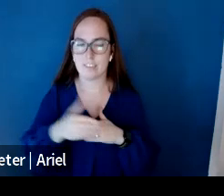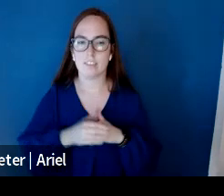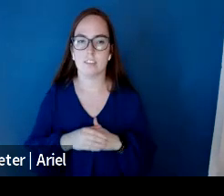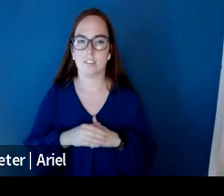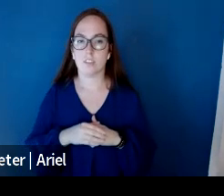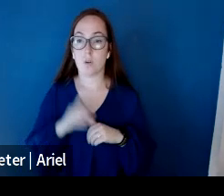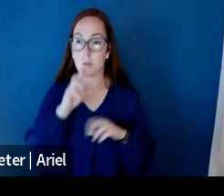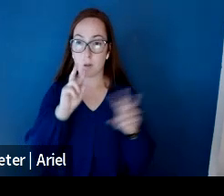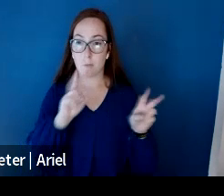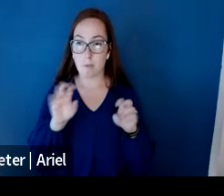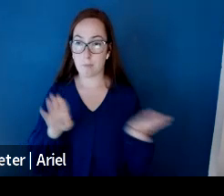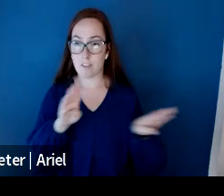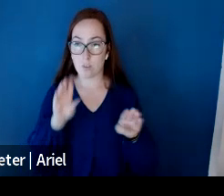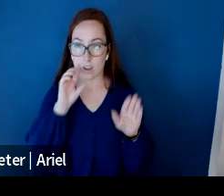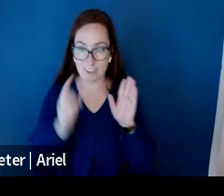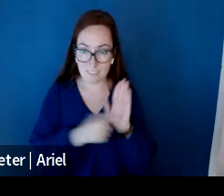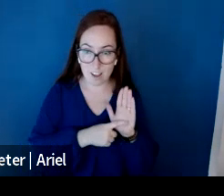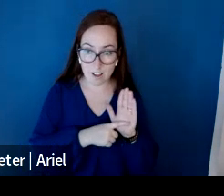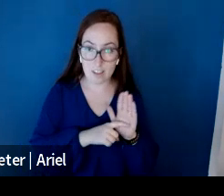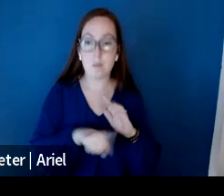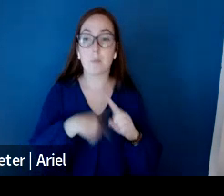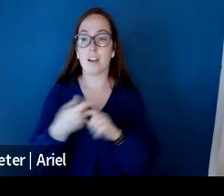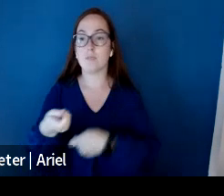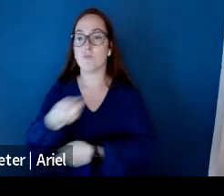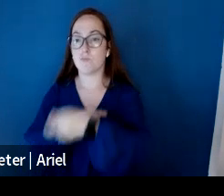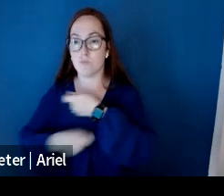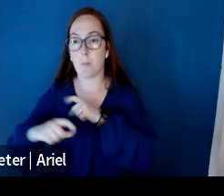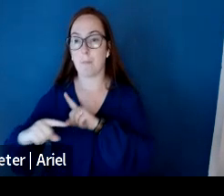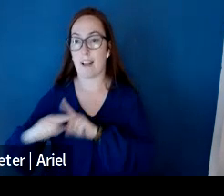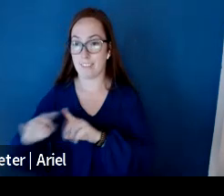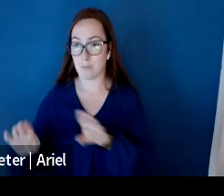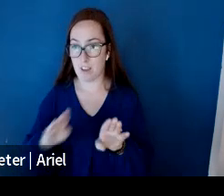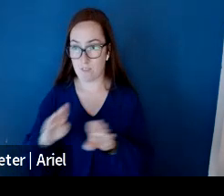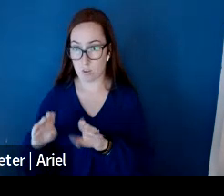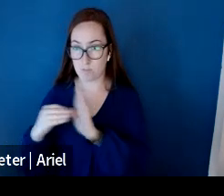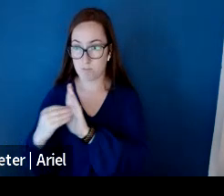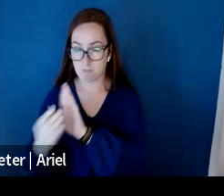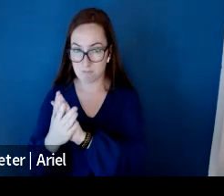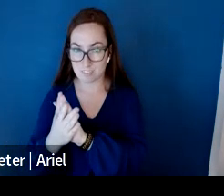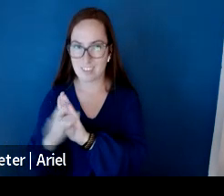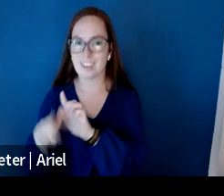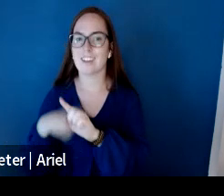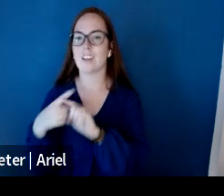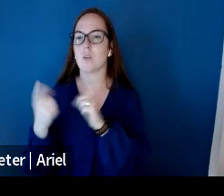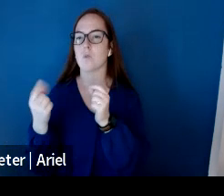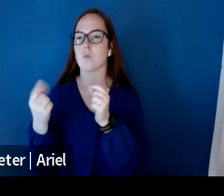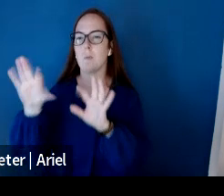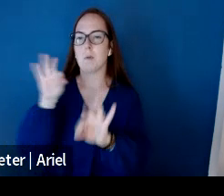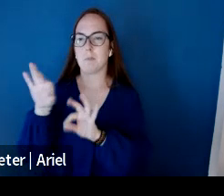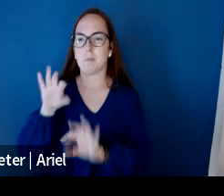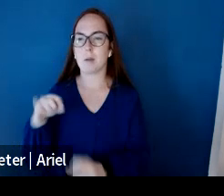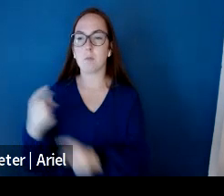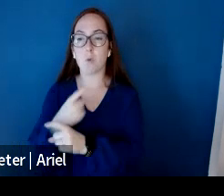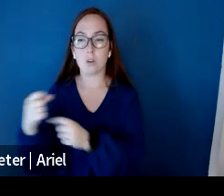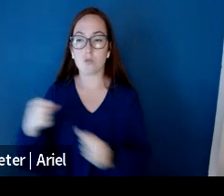behavior and the replacement positive behavior, we then can select appropriate strategies that will